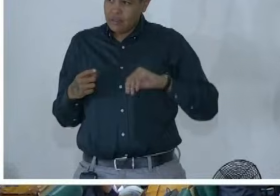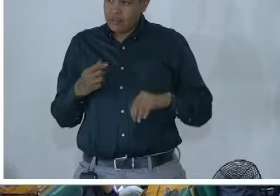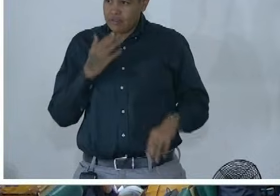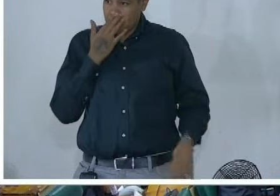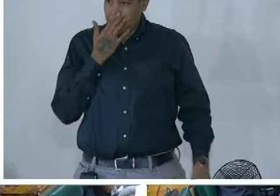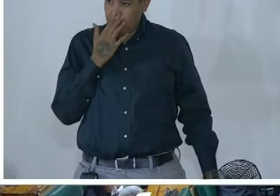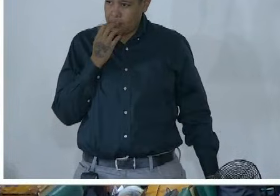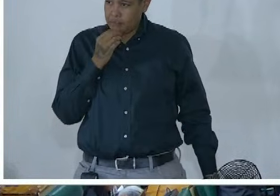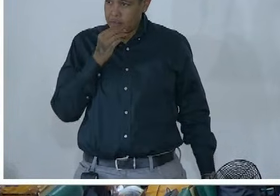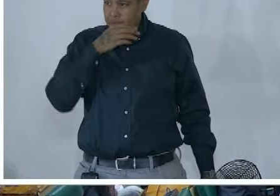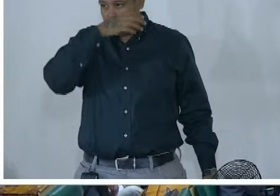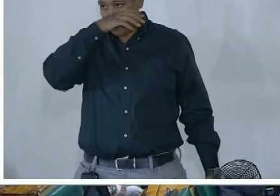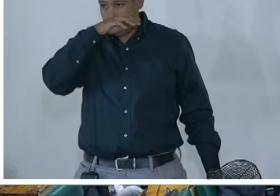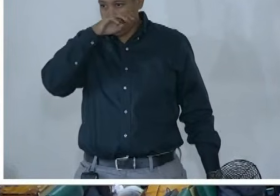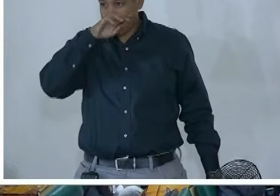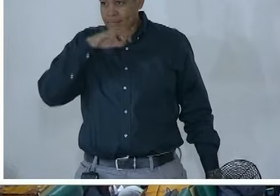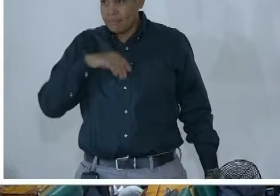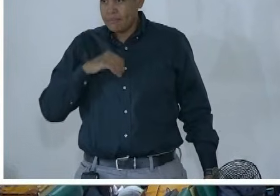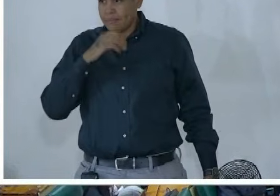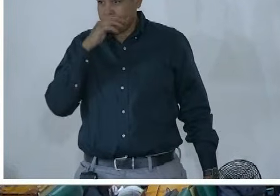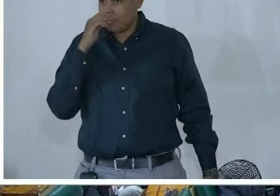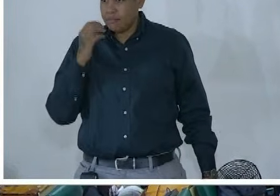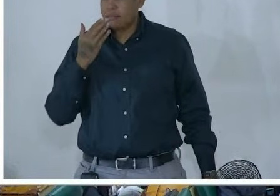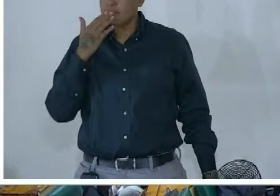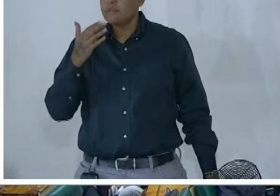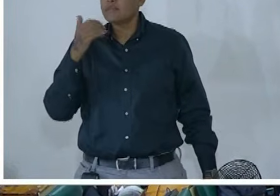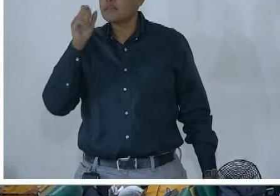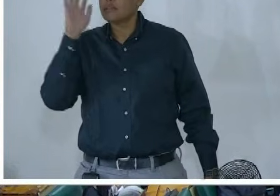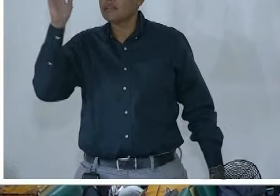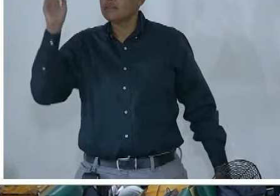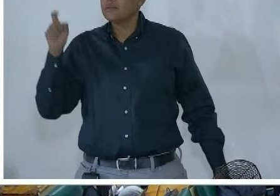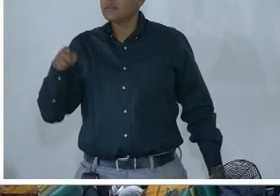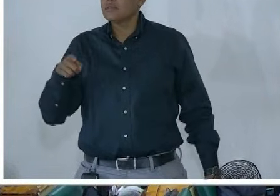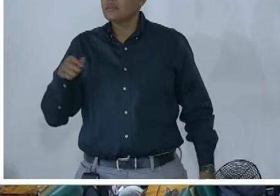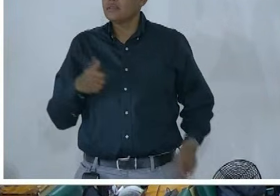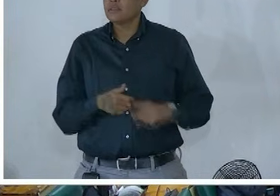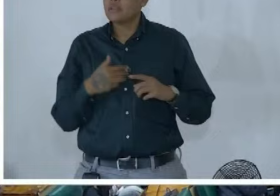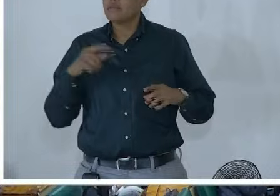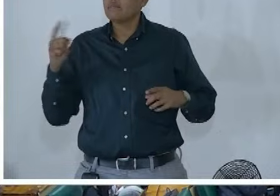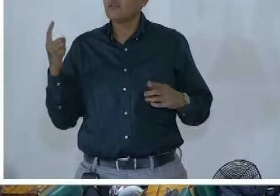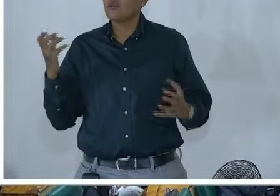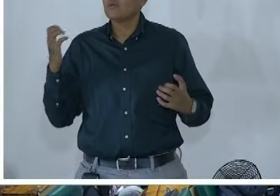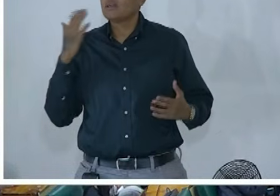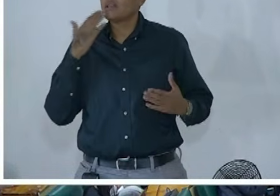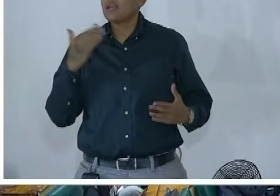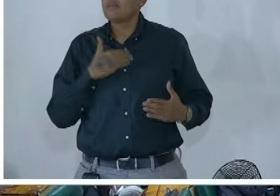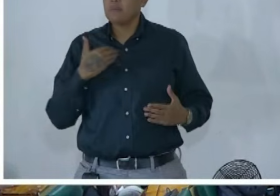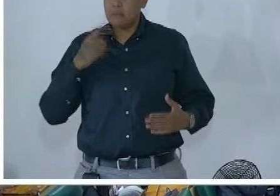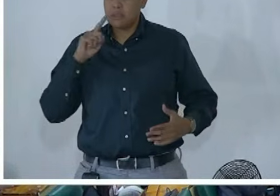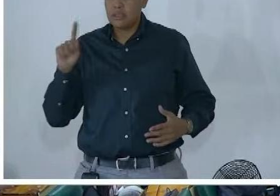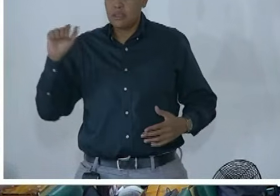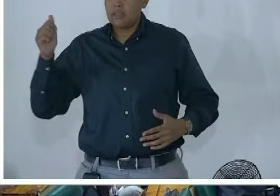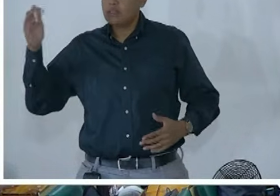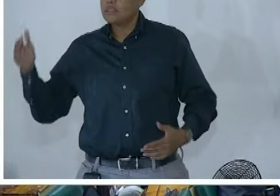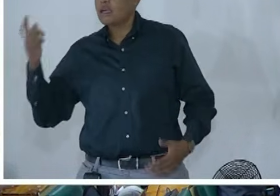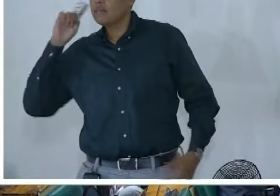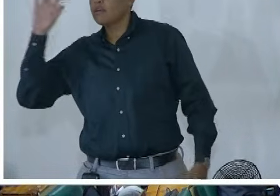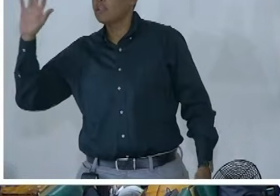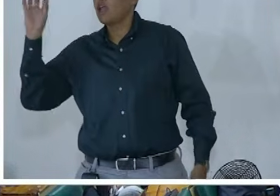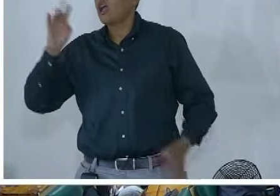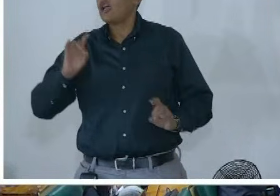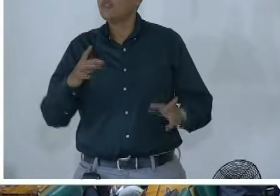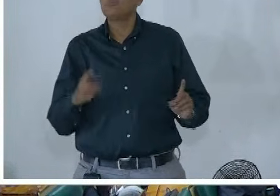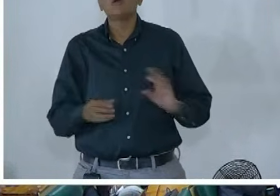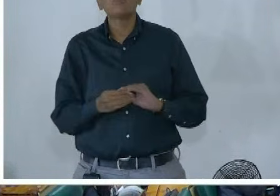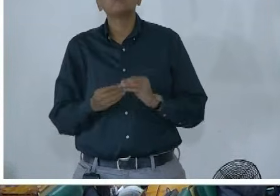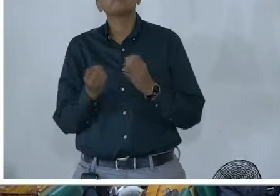Thank you very much, Mr. Speaker. I first of all want to thank the members on the other side for their